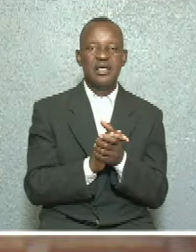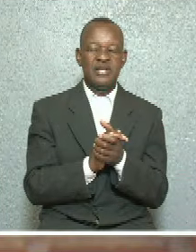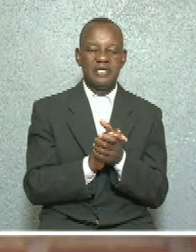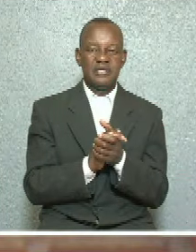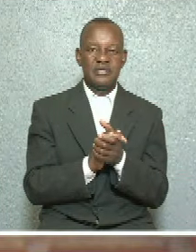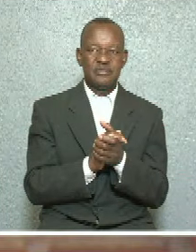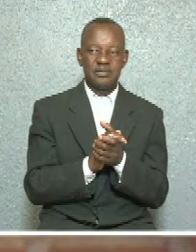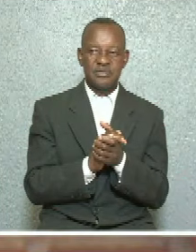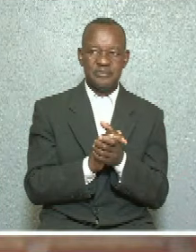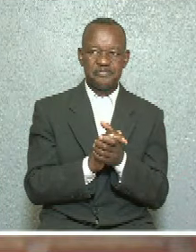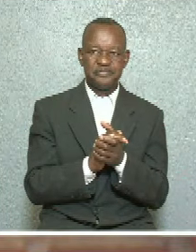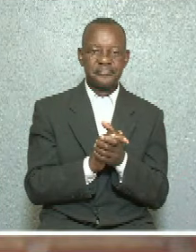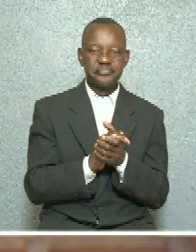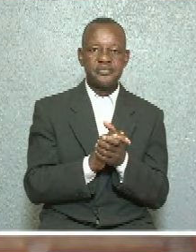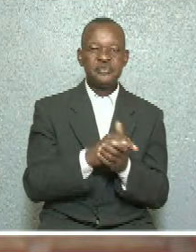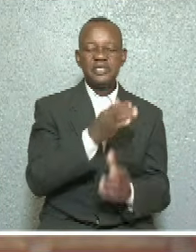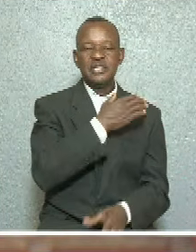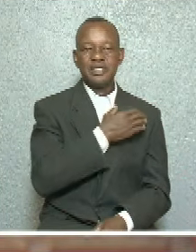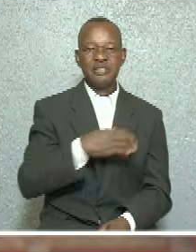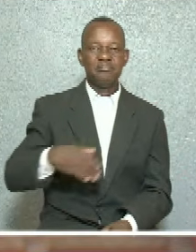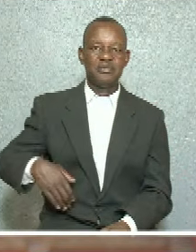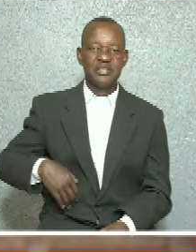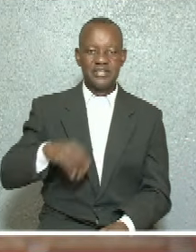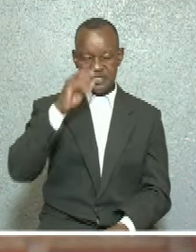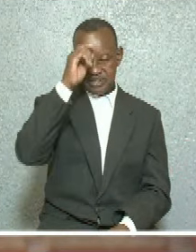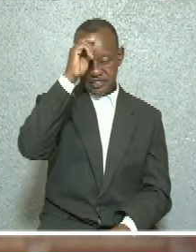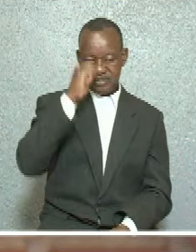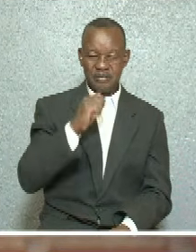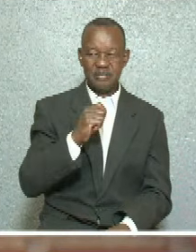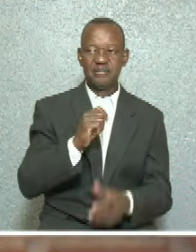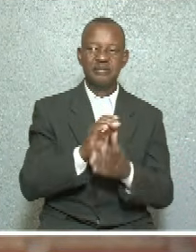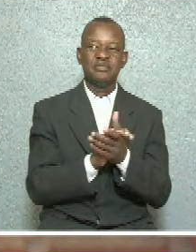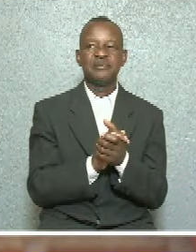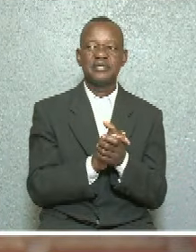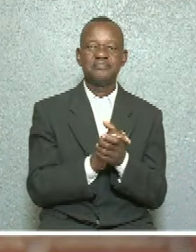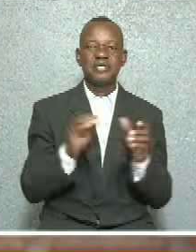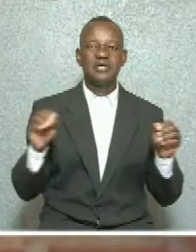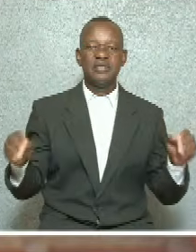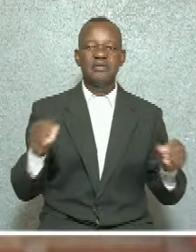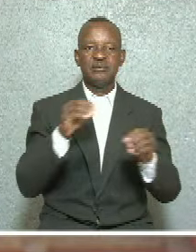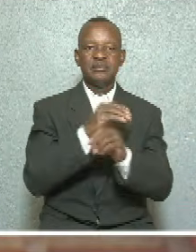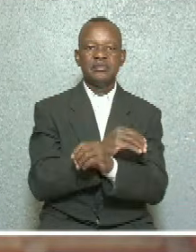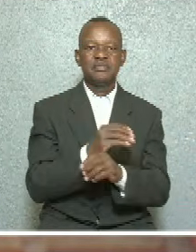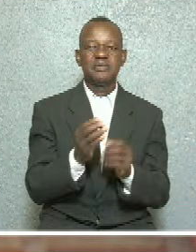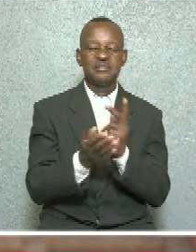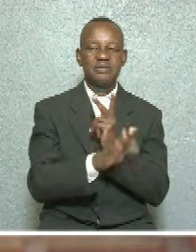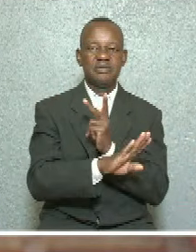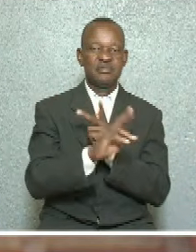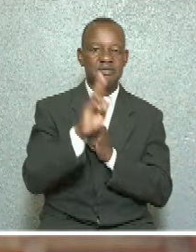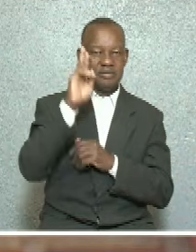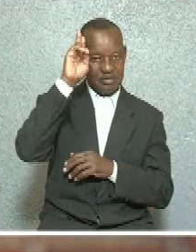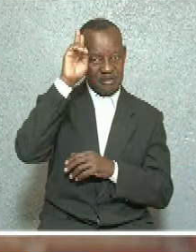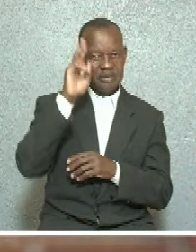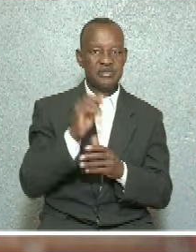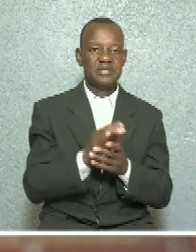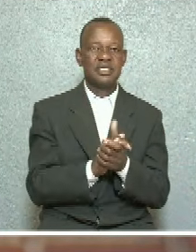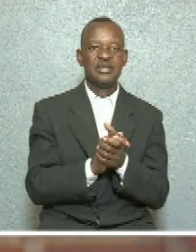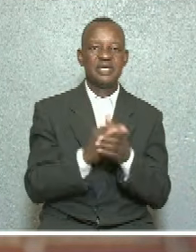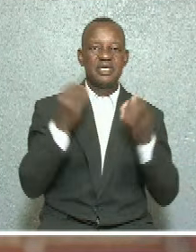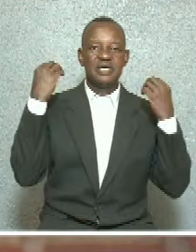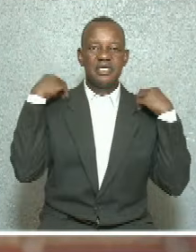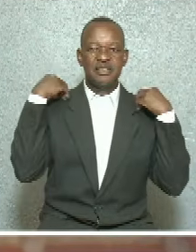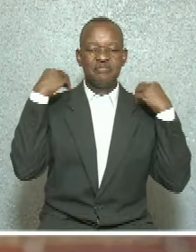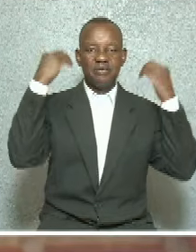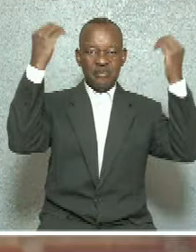over after President Geingob to finish his term when he sadly passed on, he then promoted me to minister. And